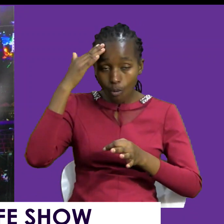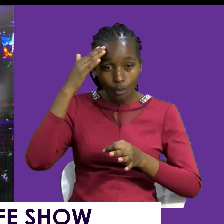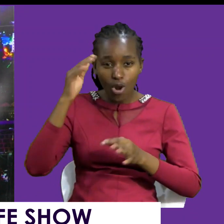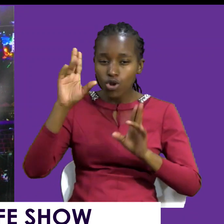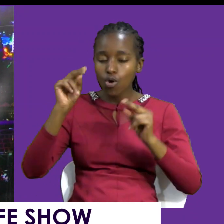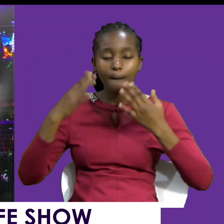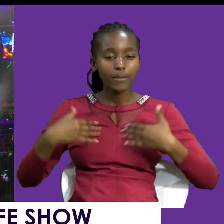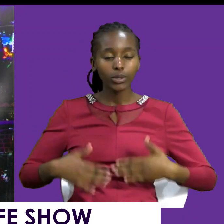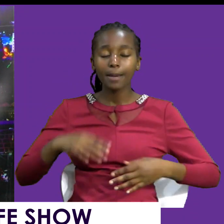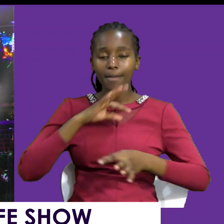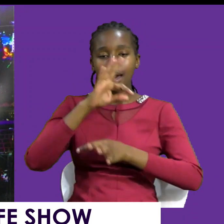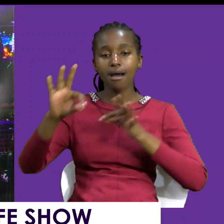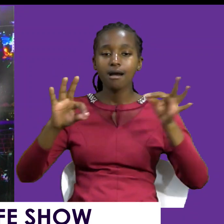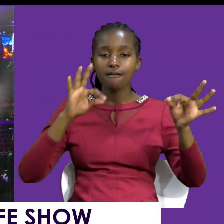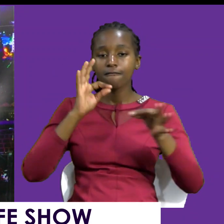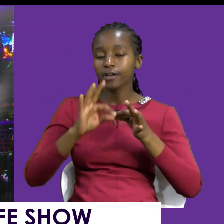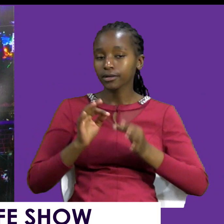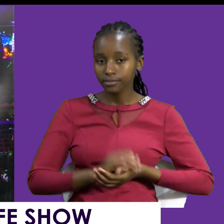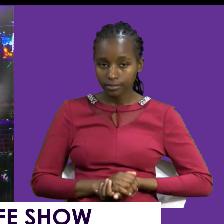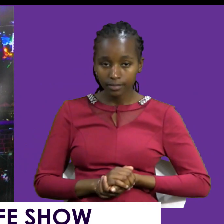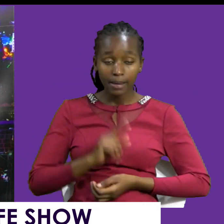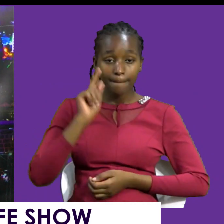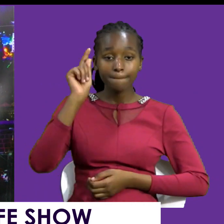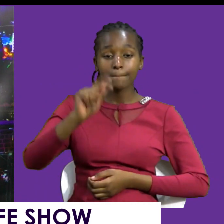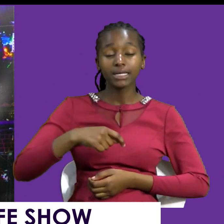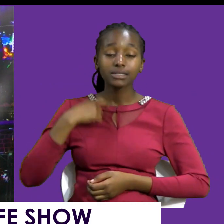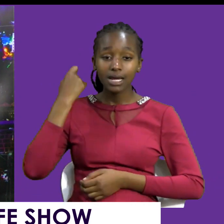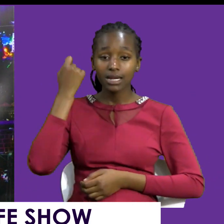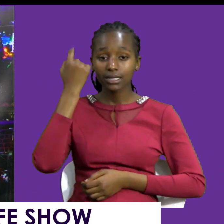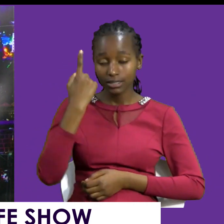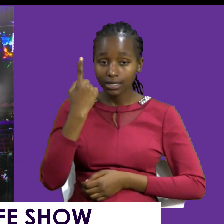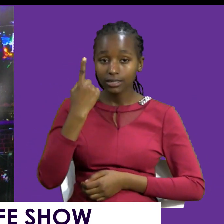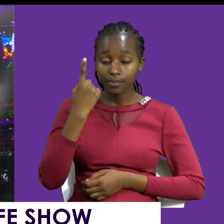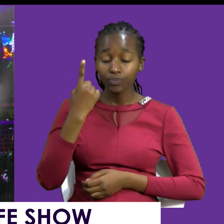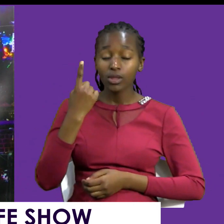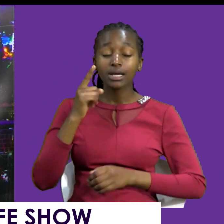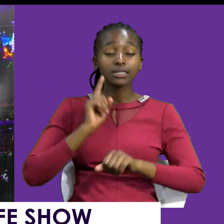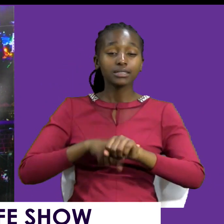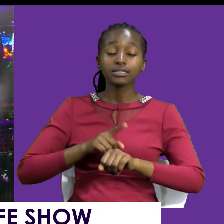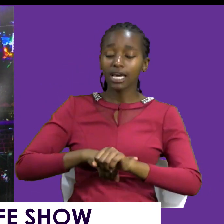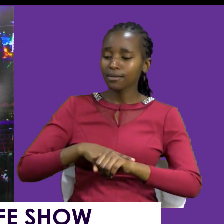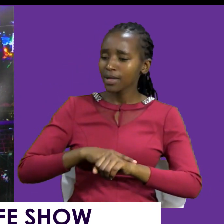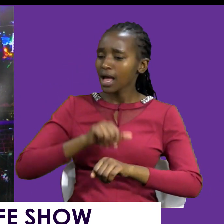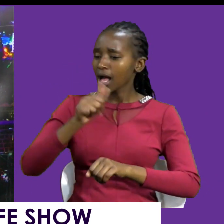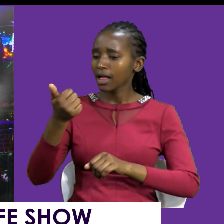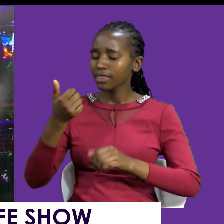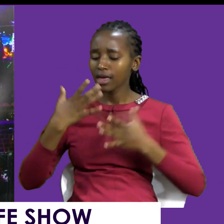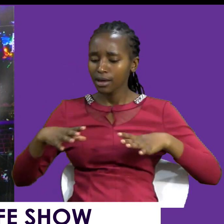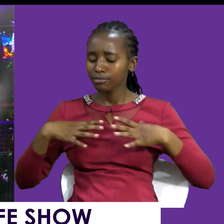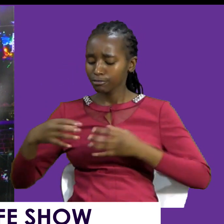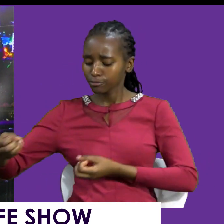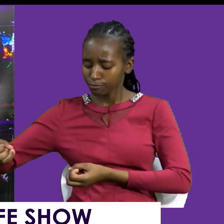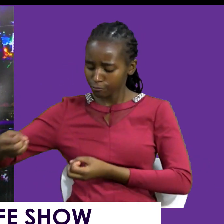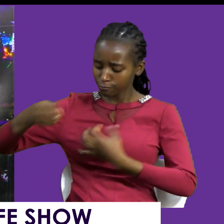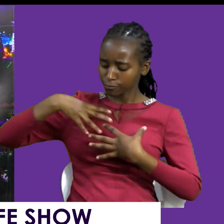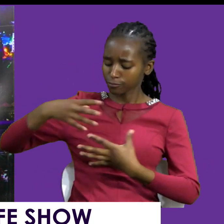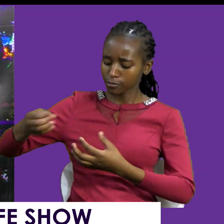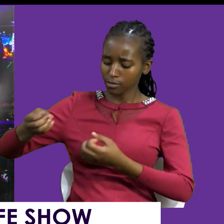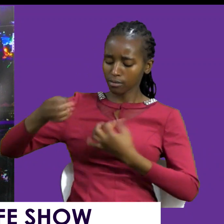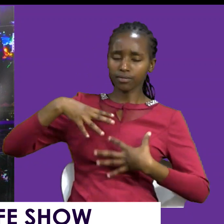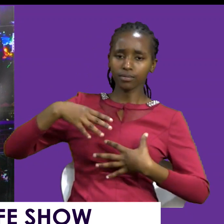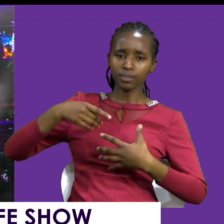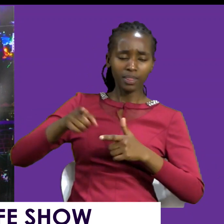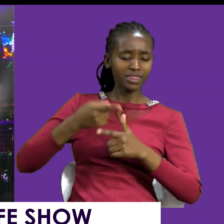being. So what you need to understand is that any projection on you, you should not load it on you.